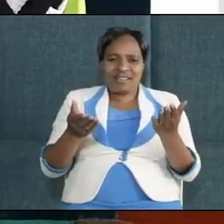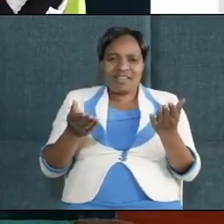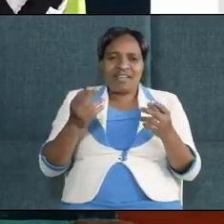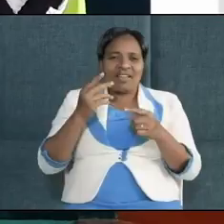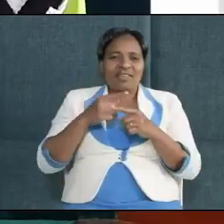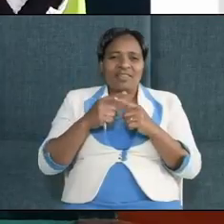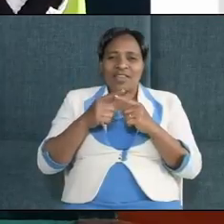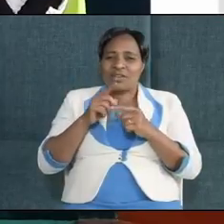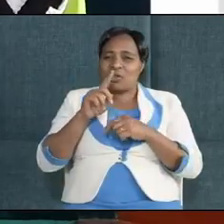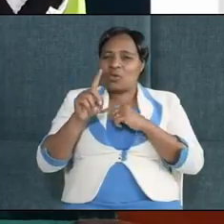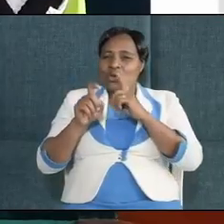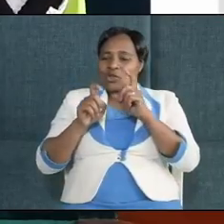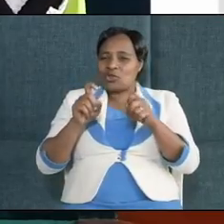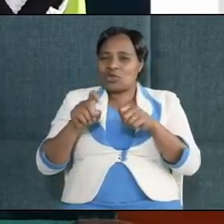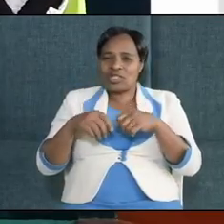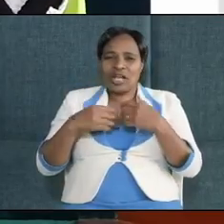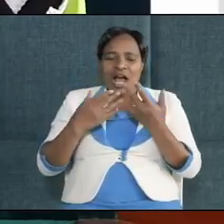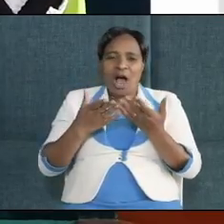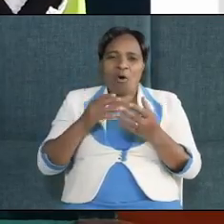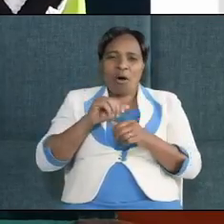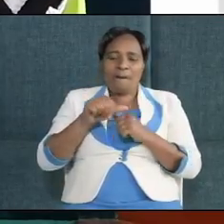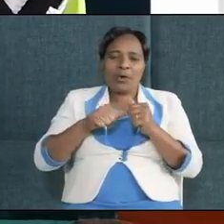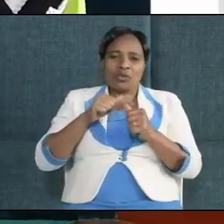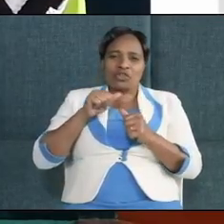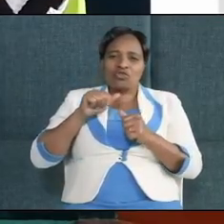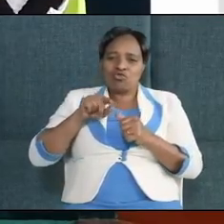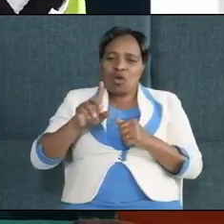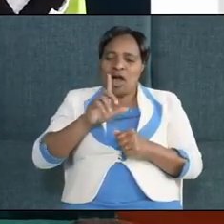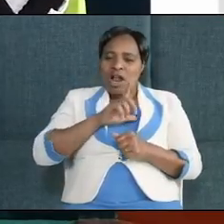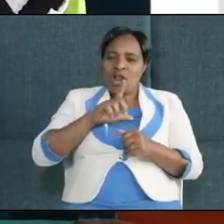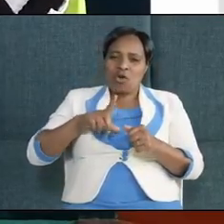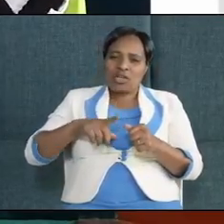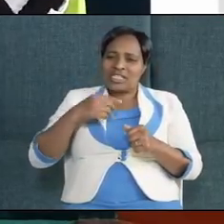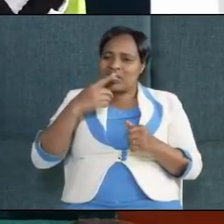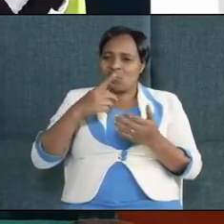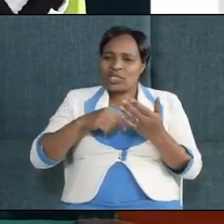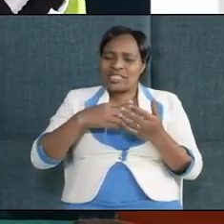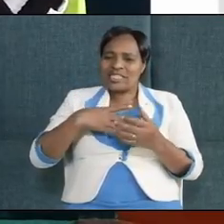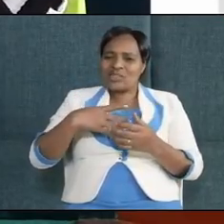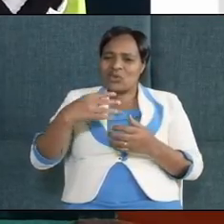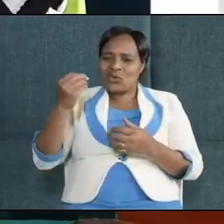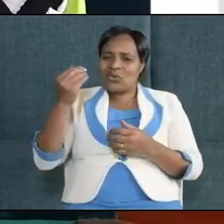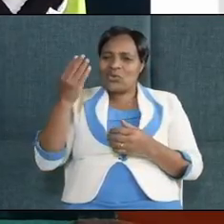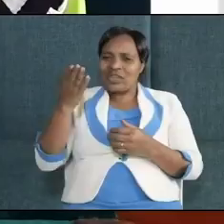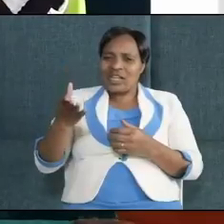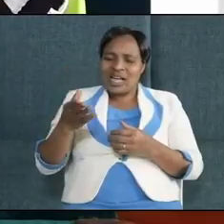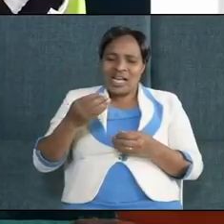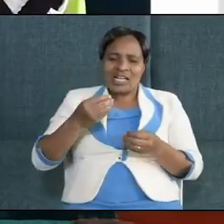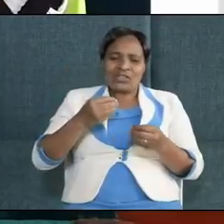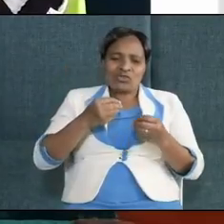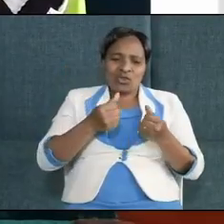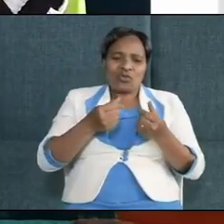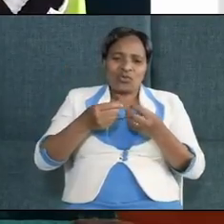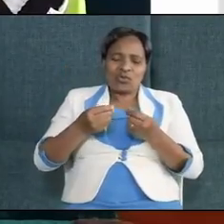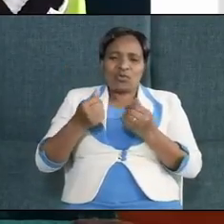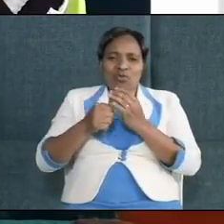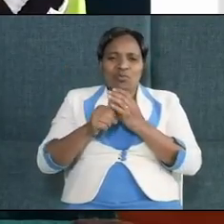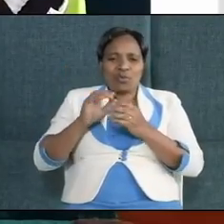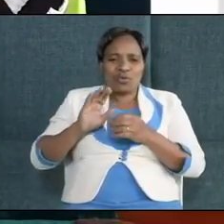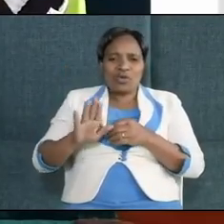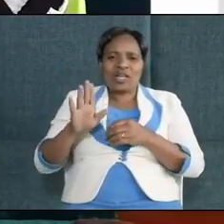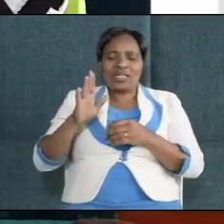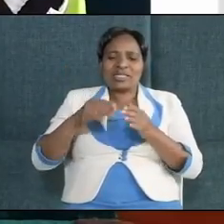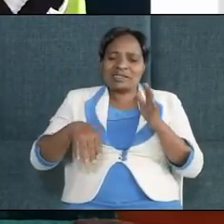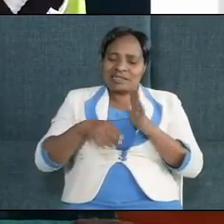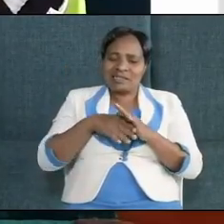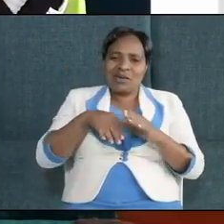names and questions and arguments about your law. He said, go there and solve your problems. And he chased them away.